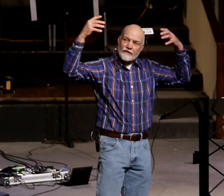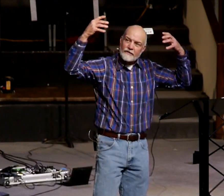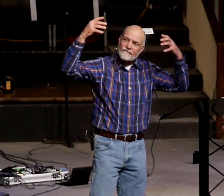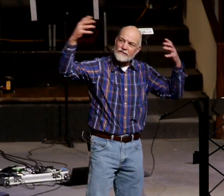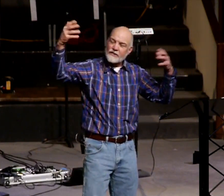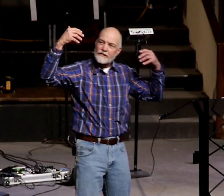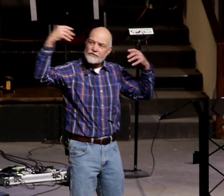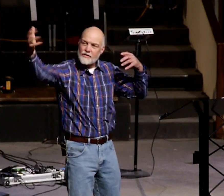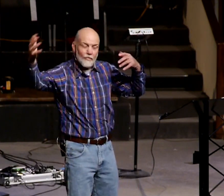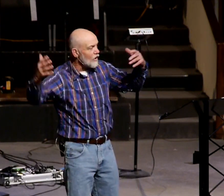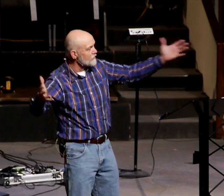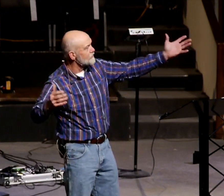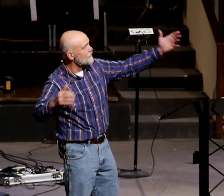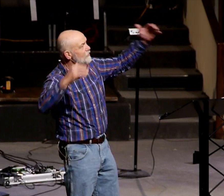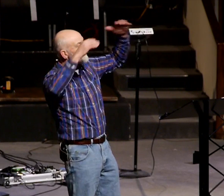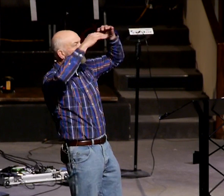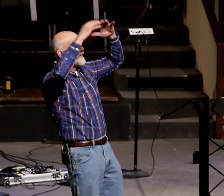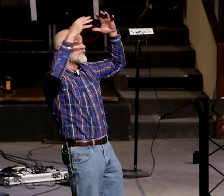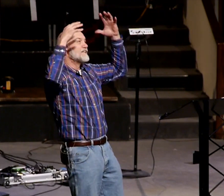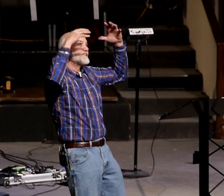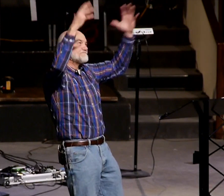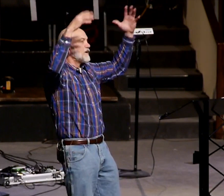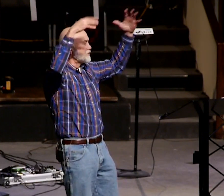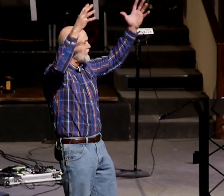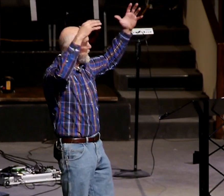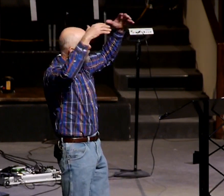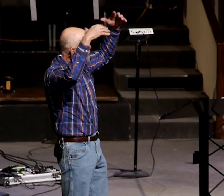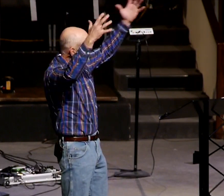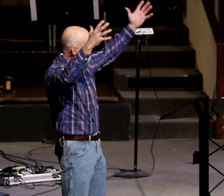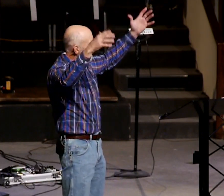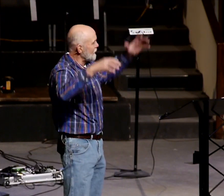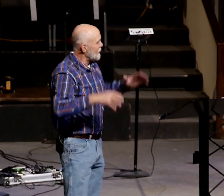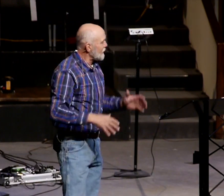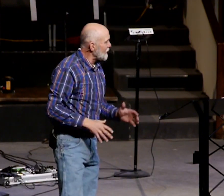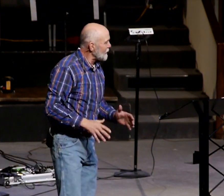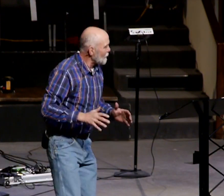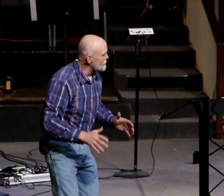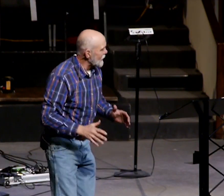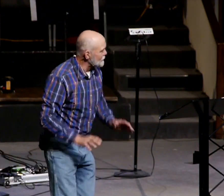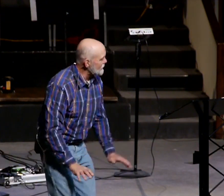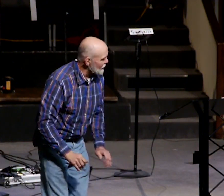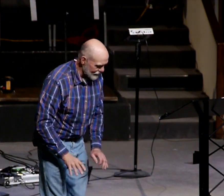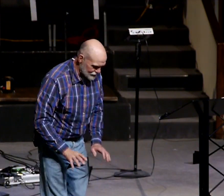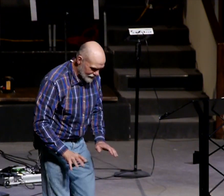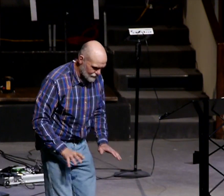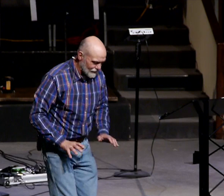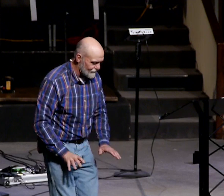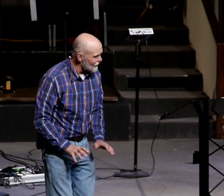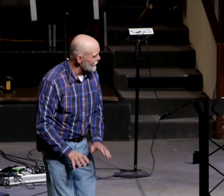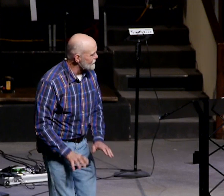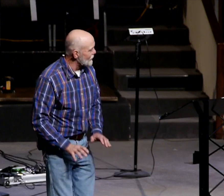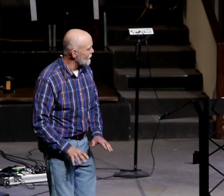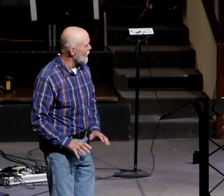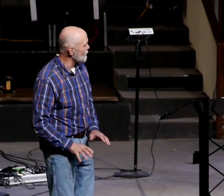really physically see the walls. You couldn't really understand that there was a ceiling. I was sitting on a bench, so I didn't really